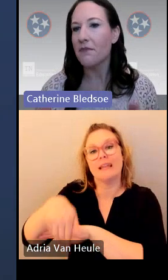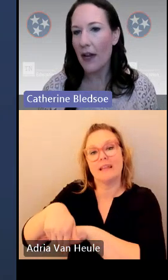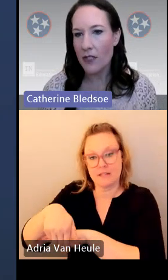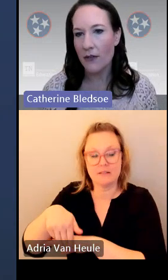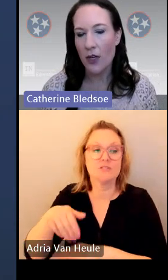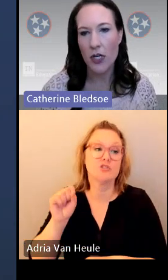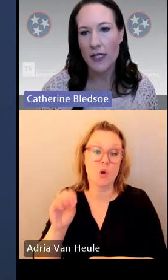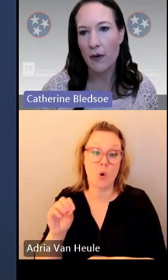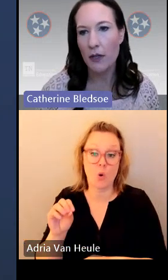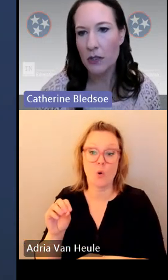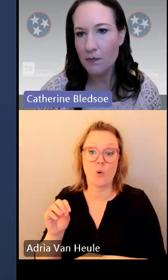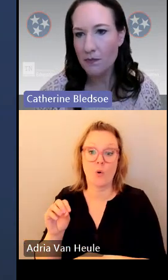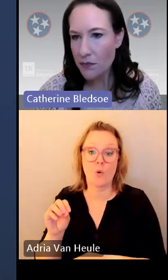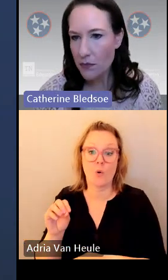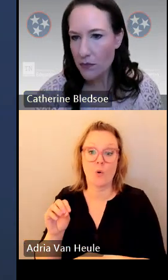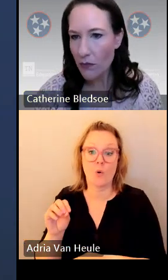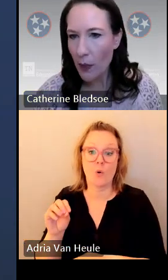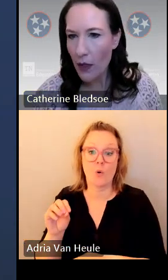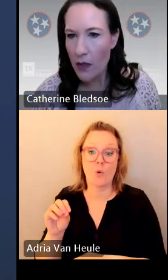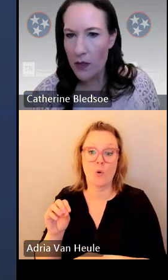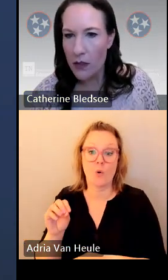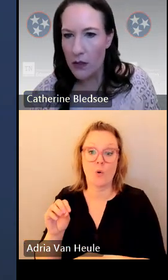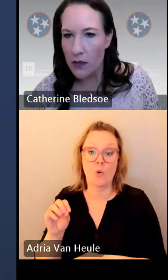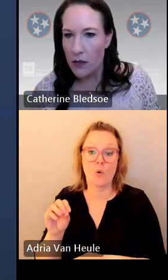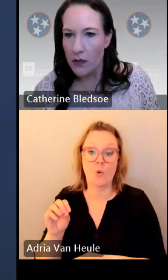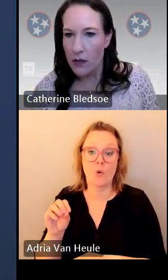be outside of contract hours.